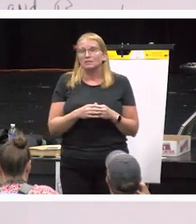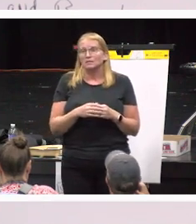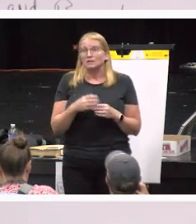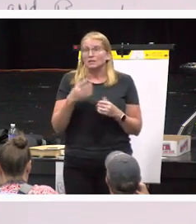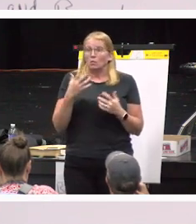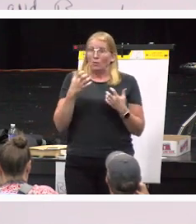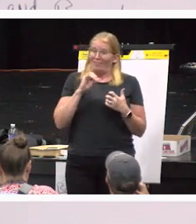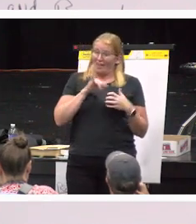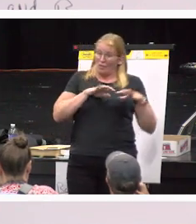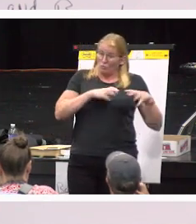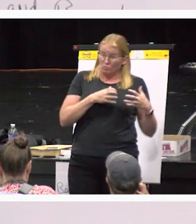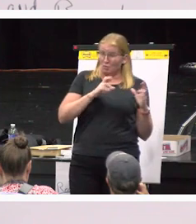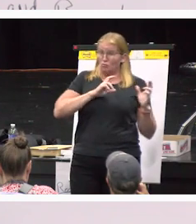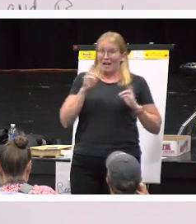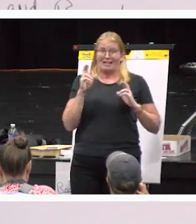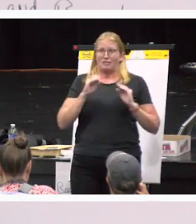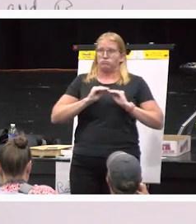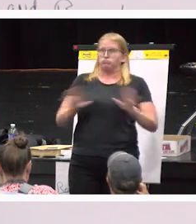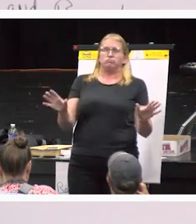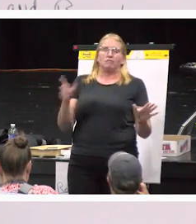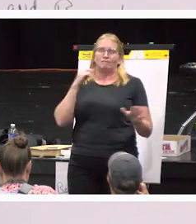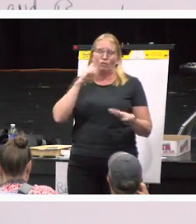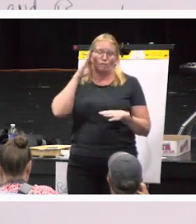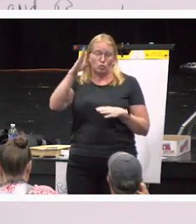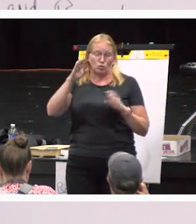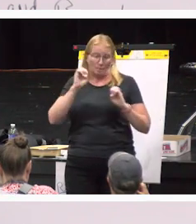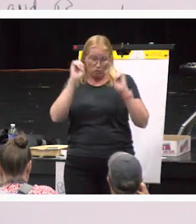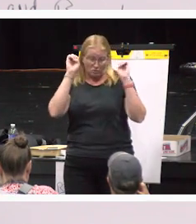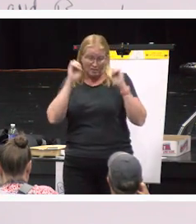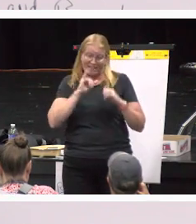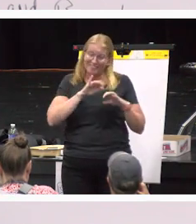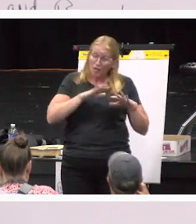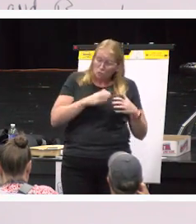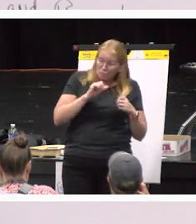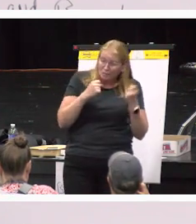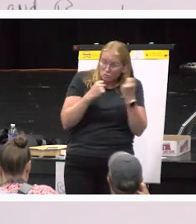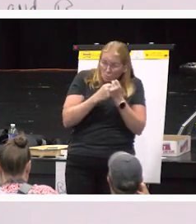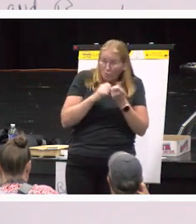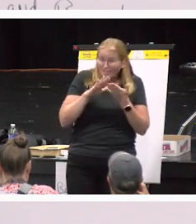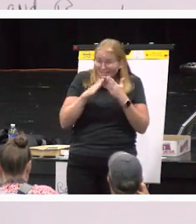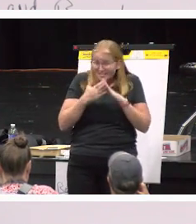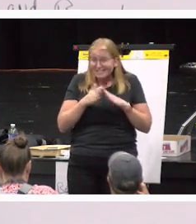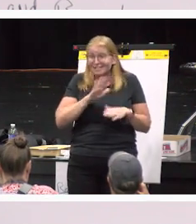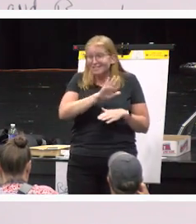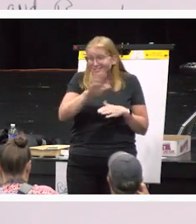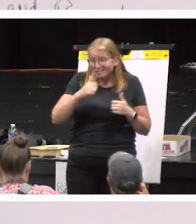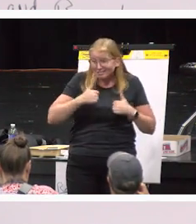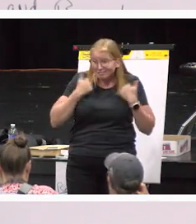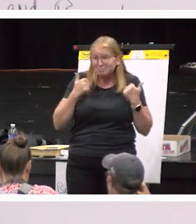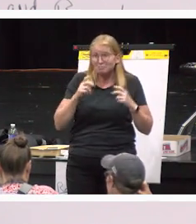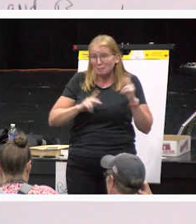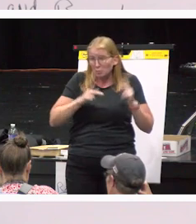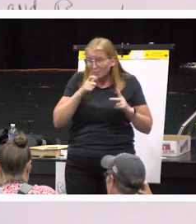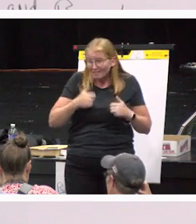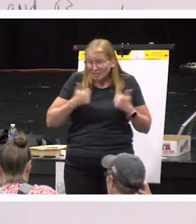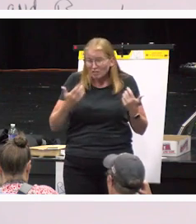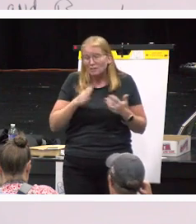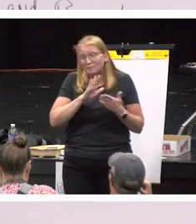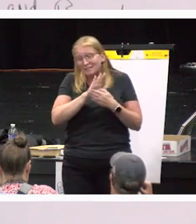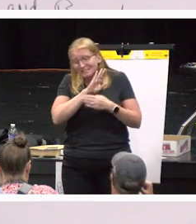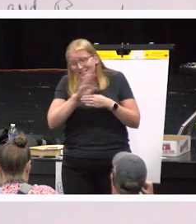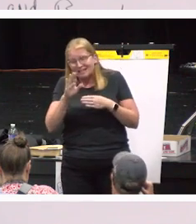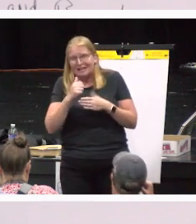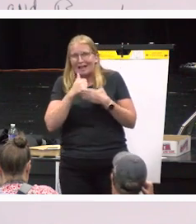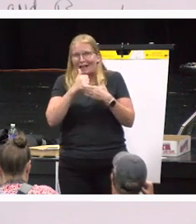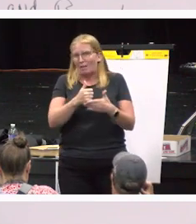ready to mobilize in future emergencies. This group can support the city and its residents and businesses and help craft and